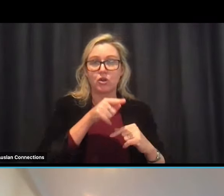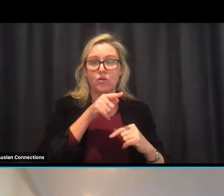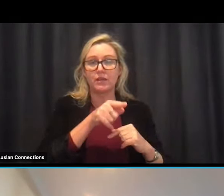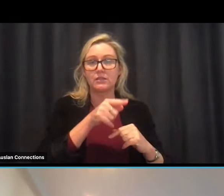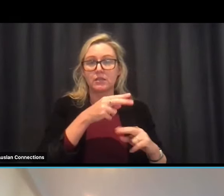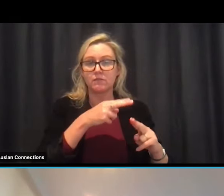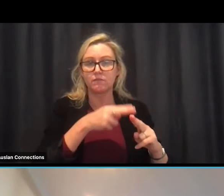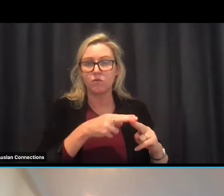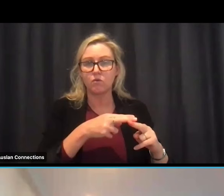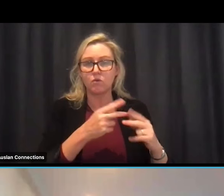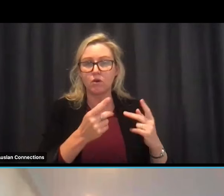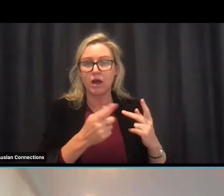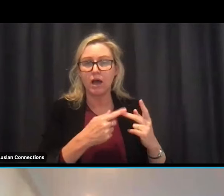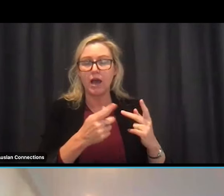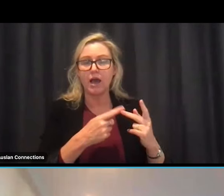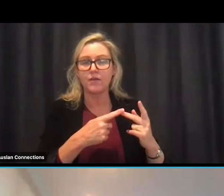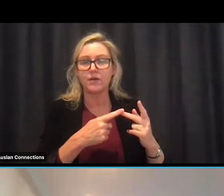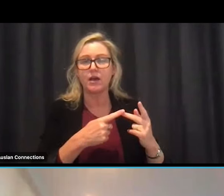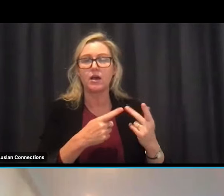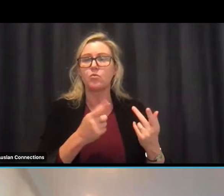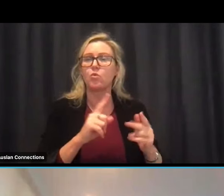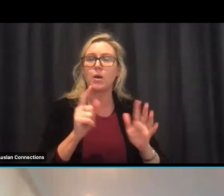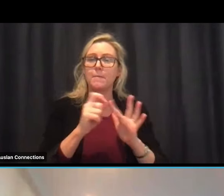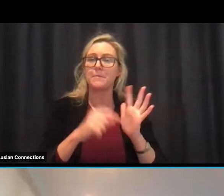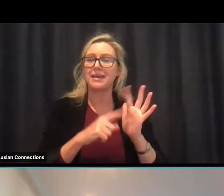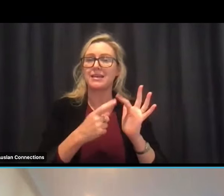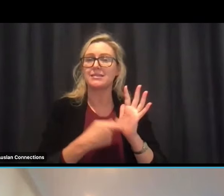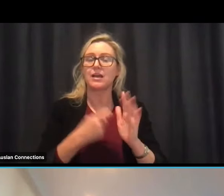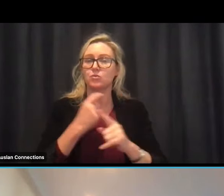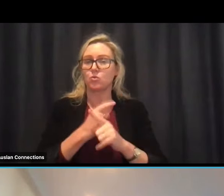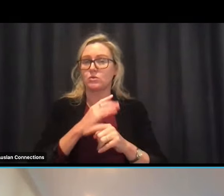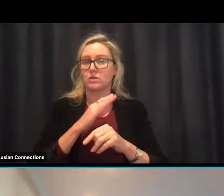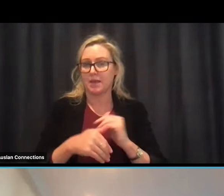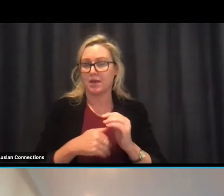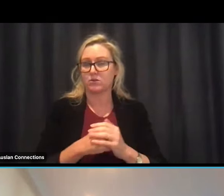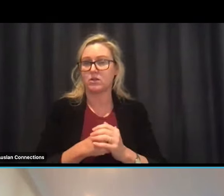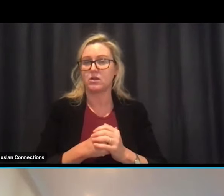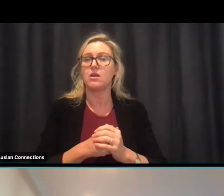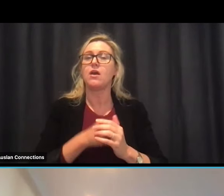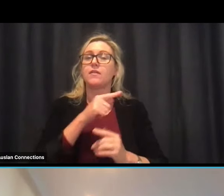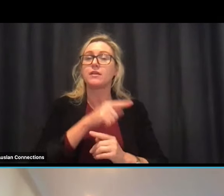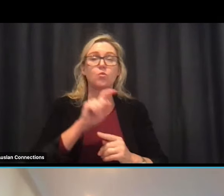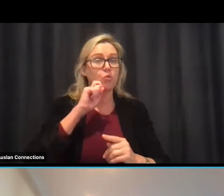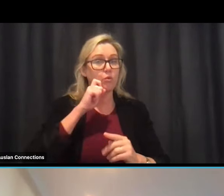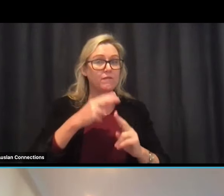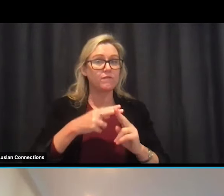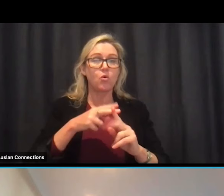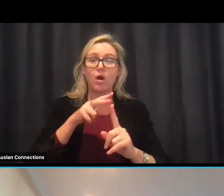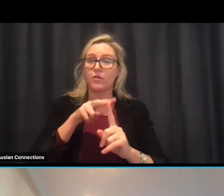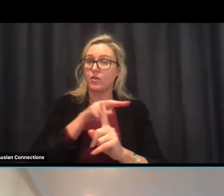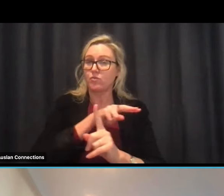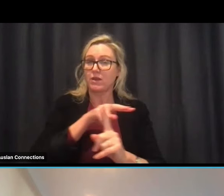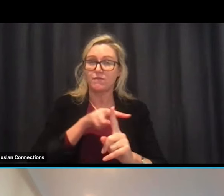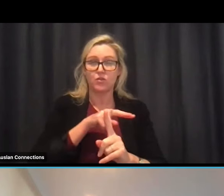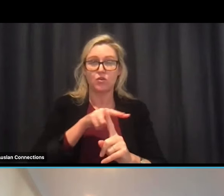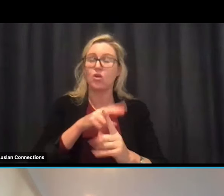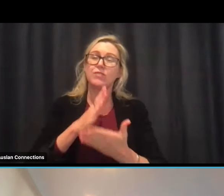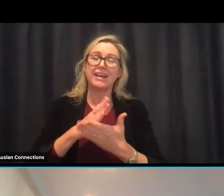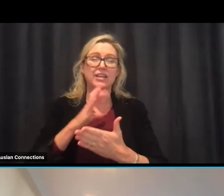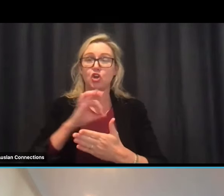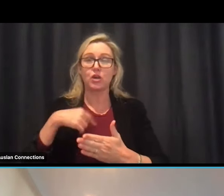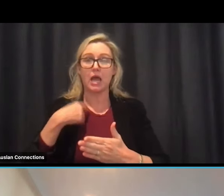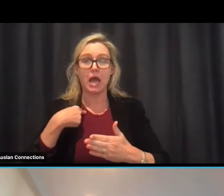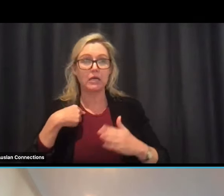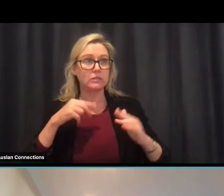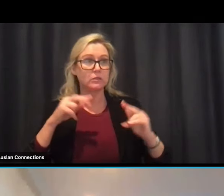Commission, as you heard from Peter, where they want to be doing a review. But again, it's not Big Brother looking down.